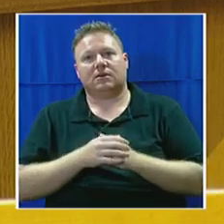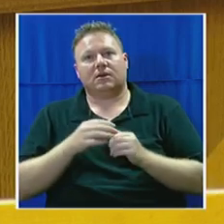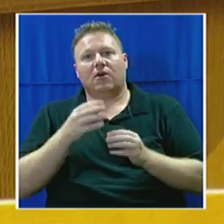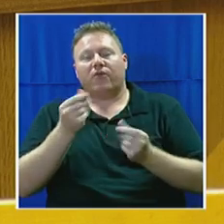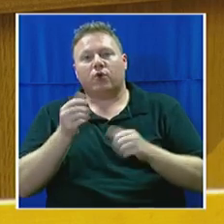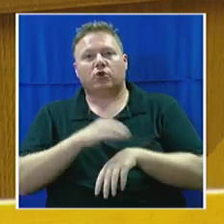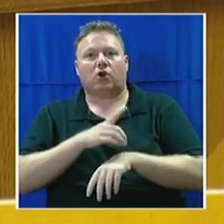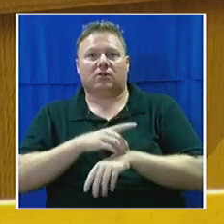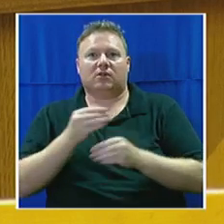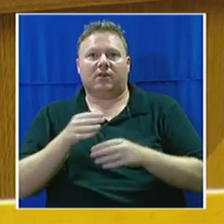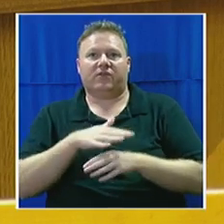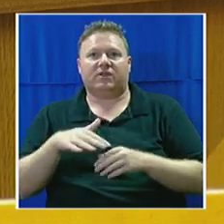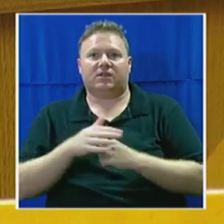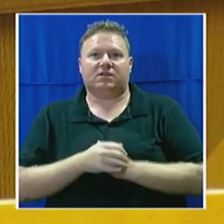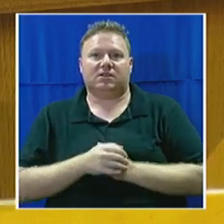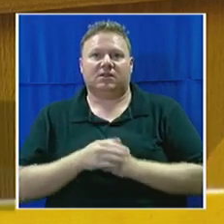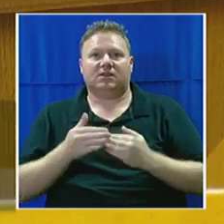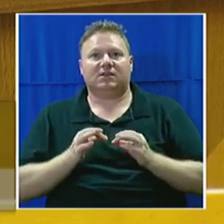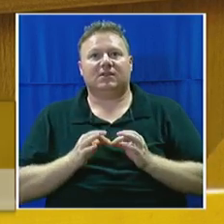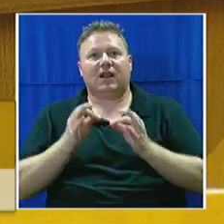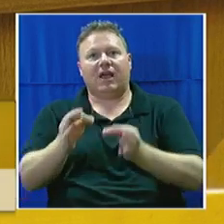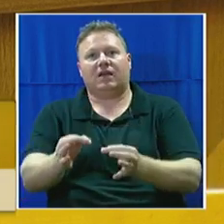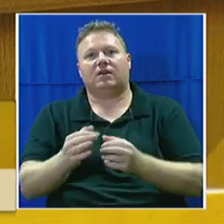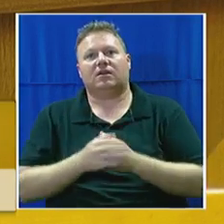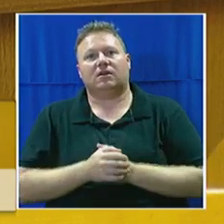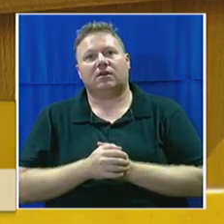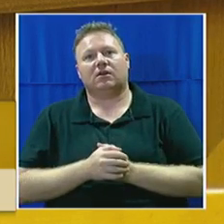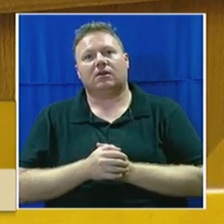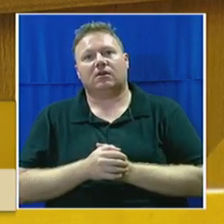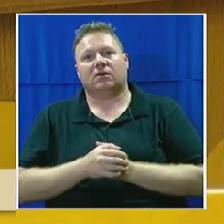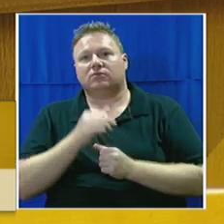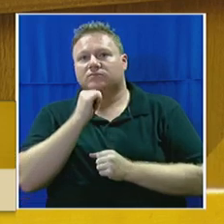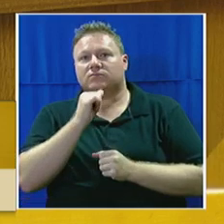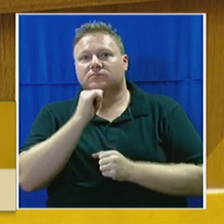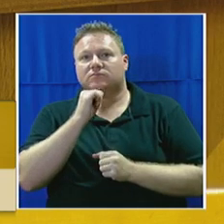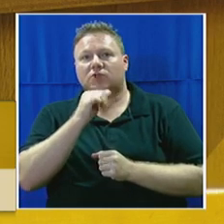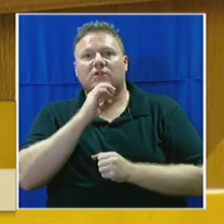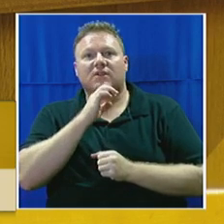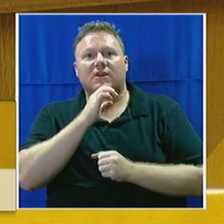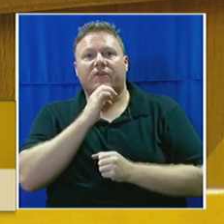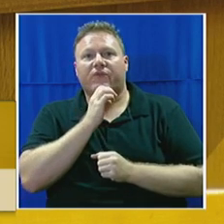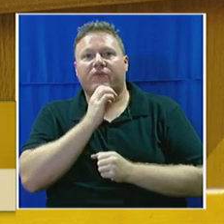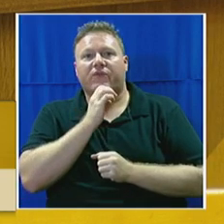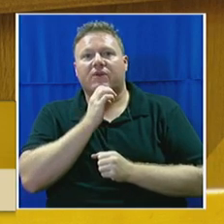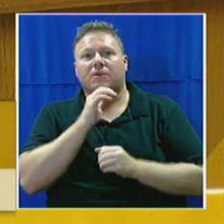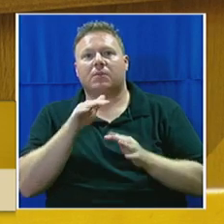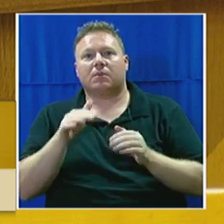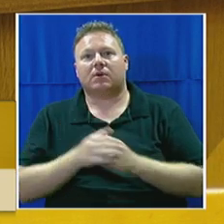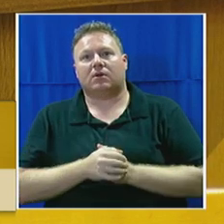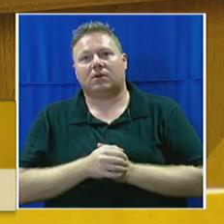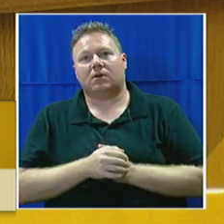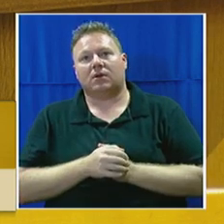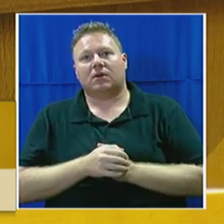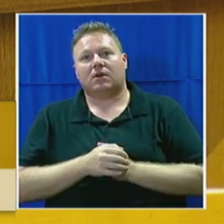facilities, resulting in delayed or inadequate treatment. The country's poorest